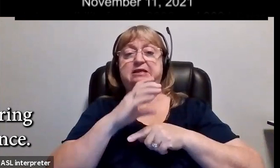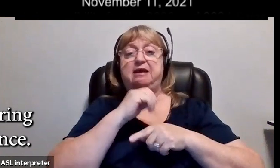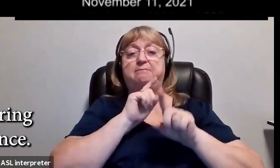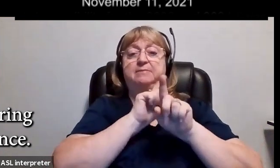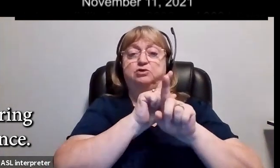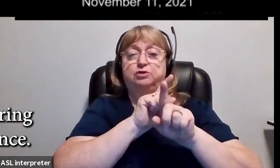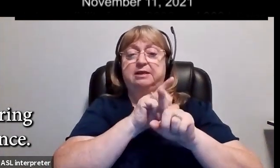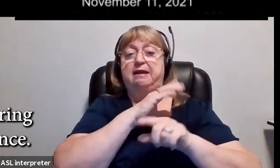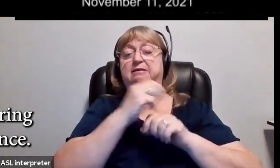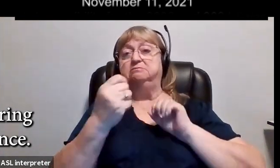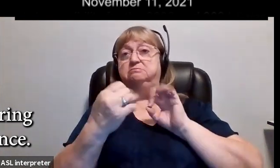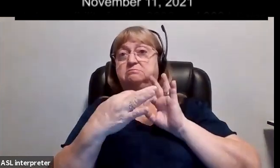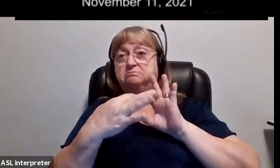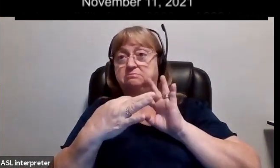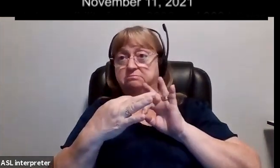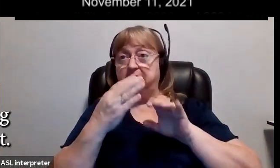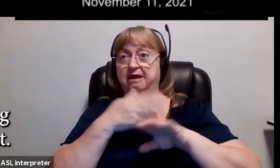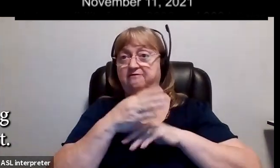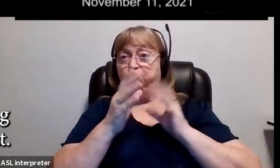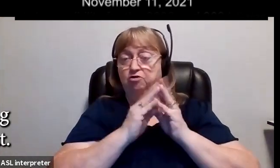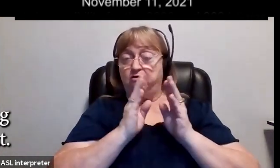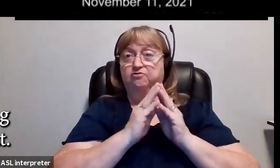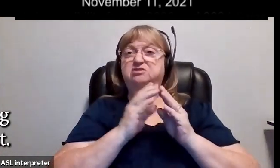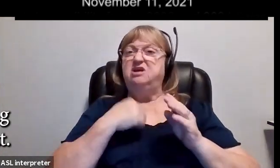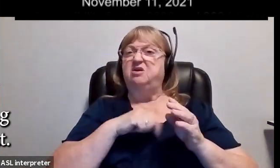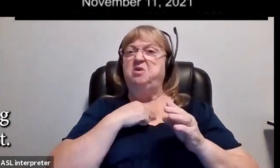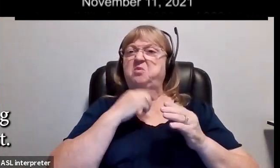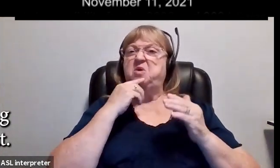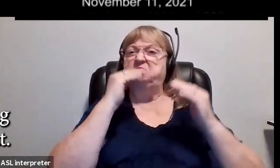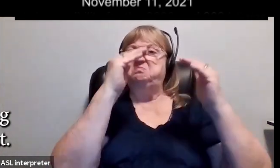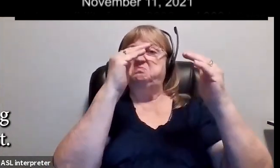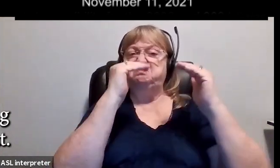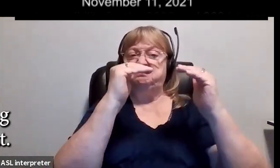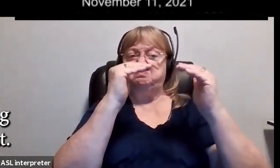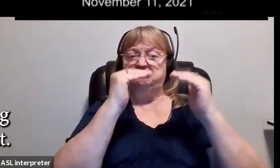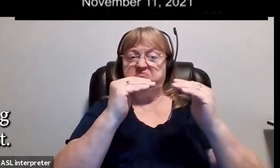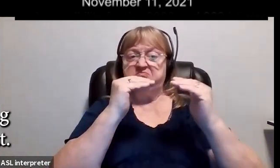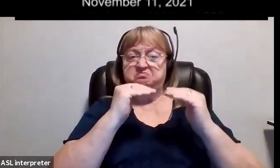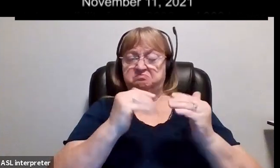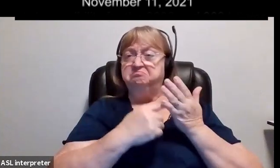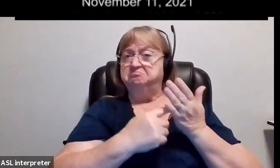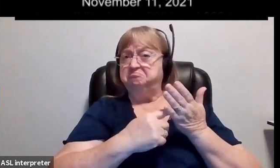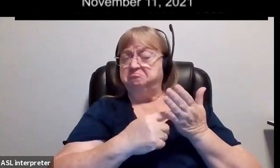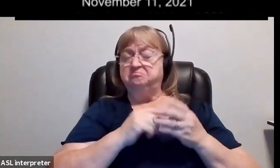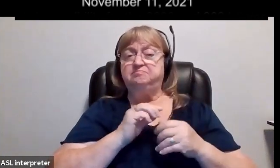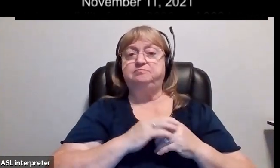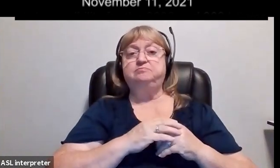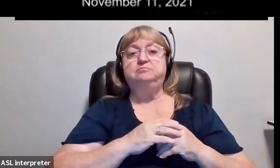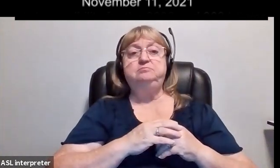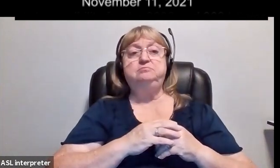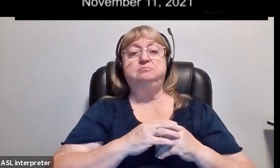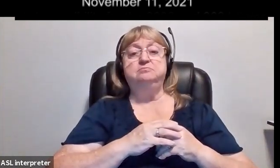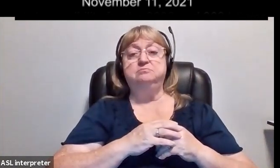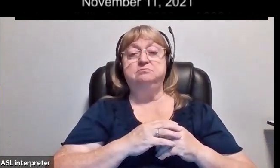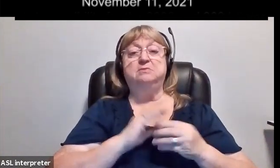then feedback after the conference. And we'll go through some of the steps that you're going to need to take in order to do that. So our next